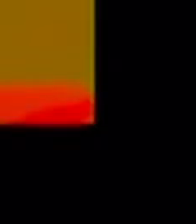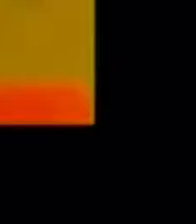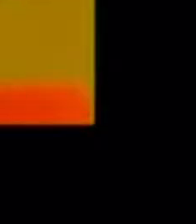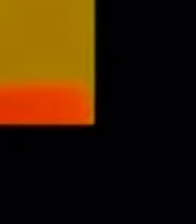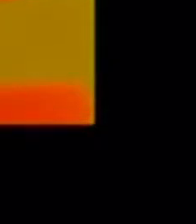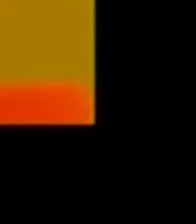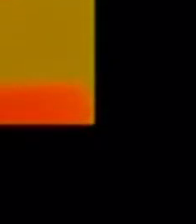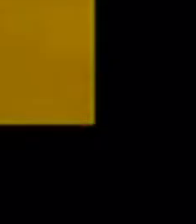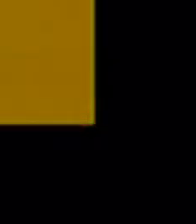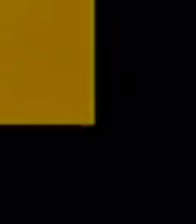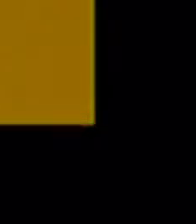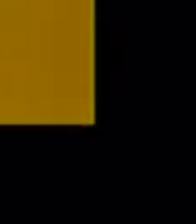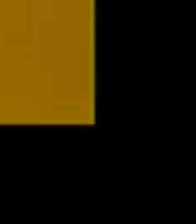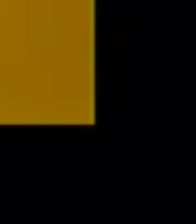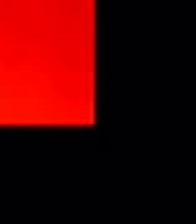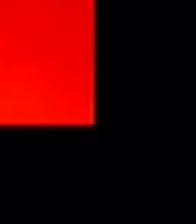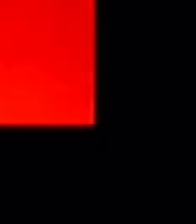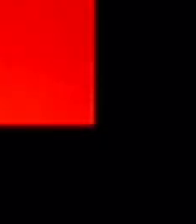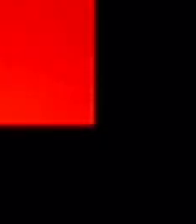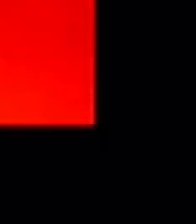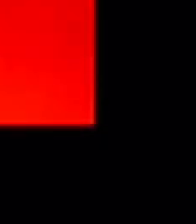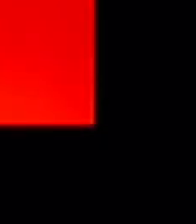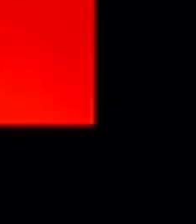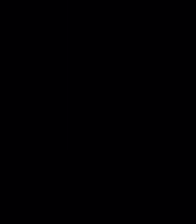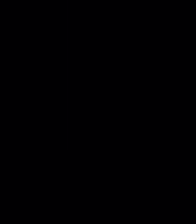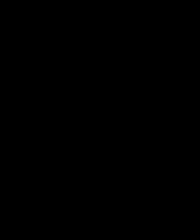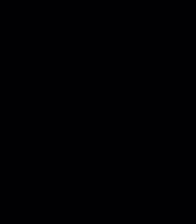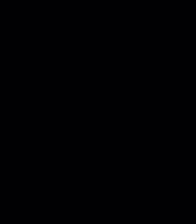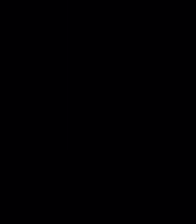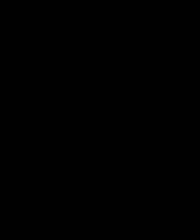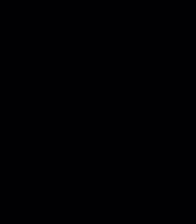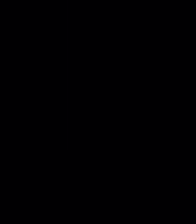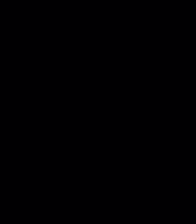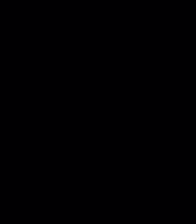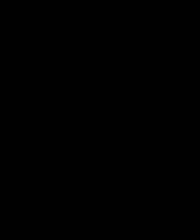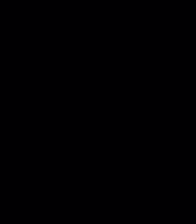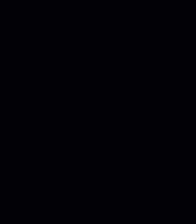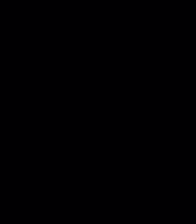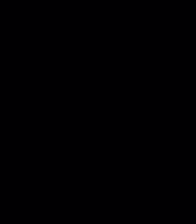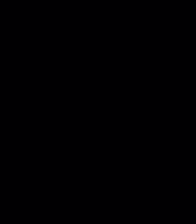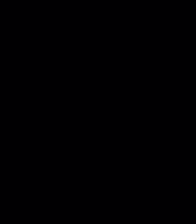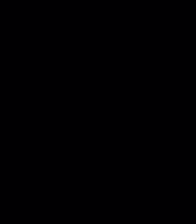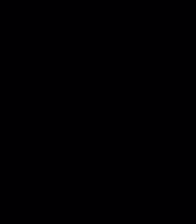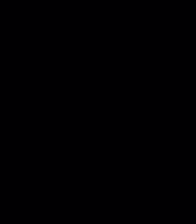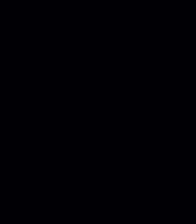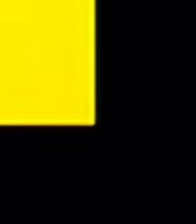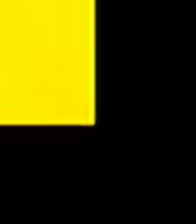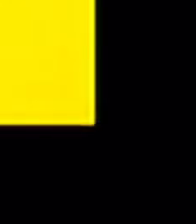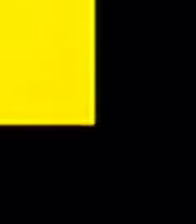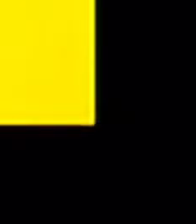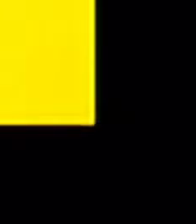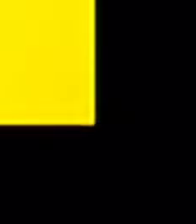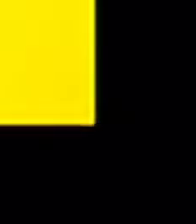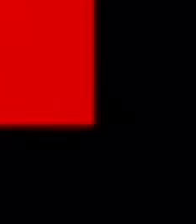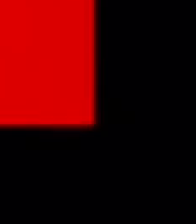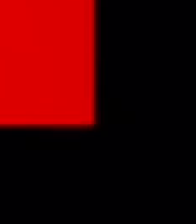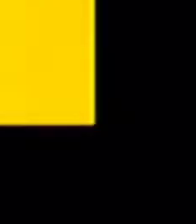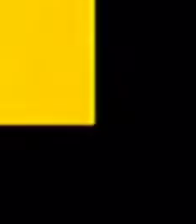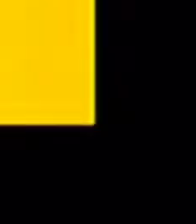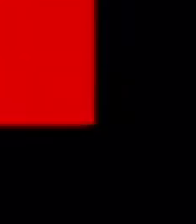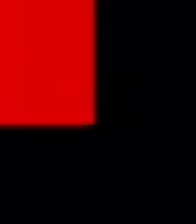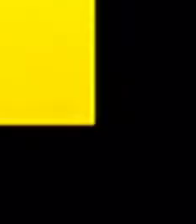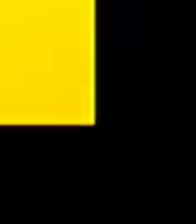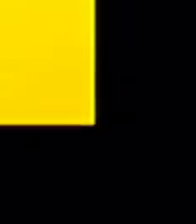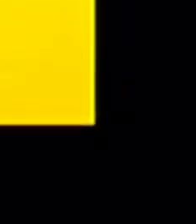Ule ulia sitombo chama misi jamu kufa jamu jamu. Jamu tokainda mumuja ndoe tipu kare vya ndoani. Bora kuri batu